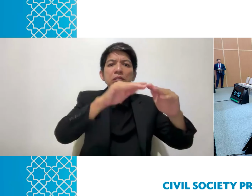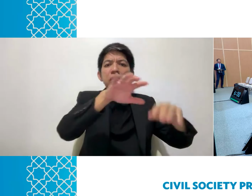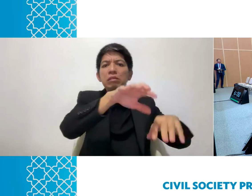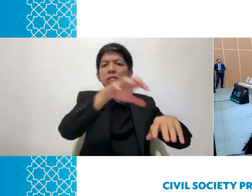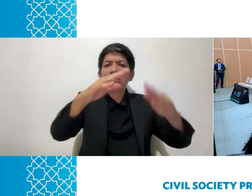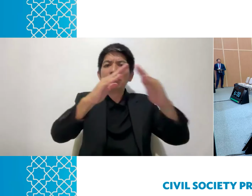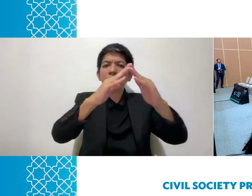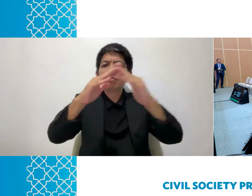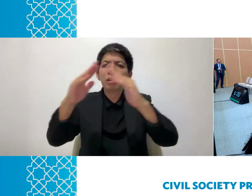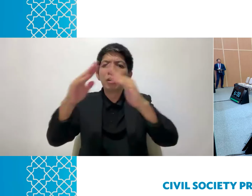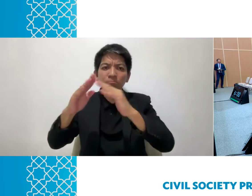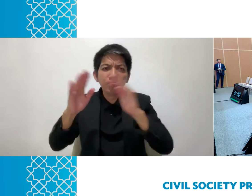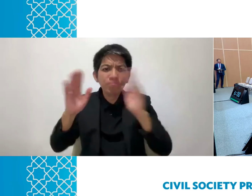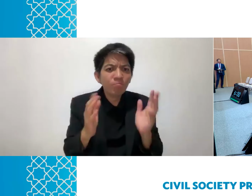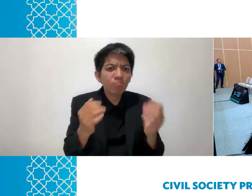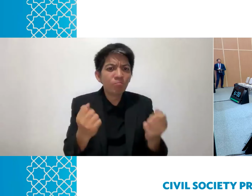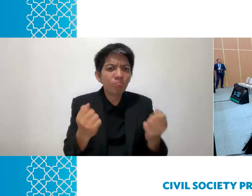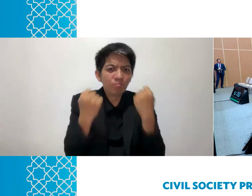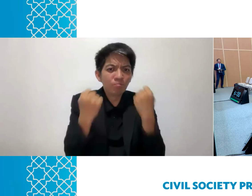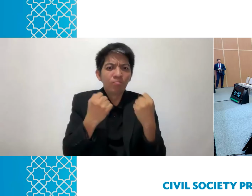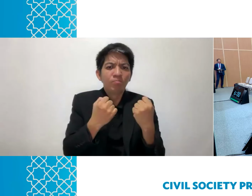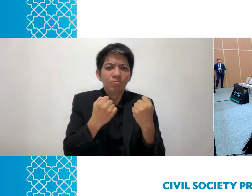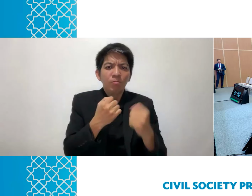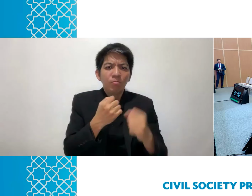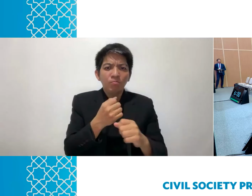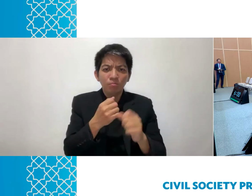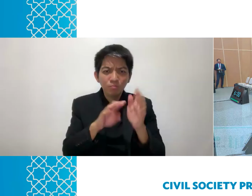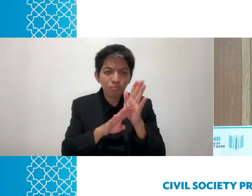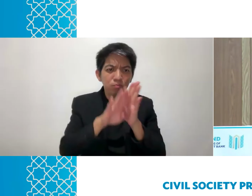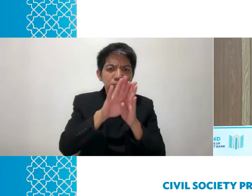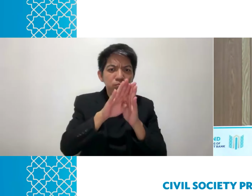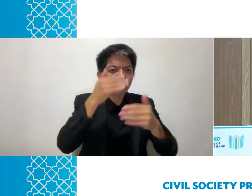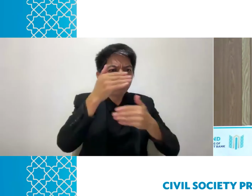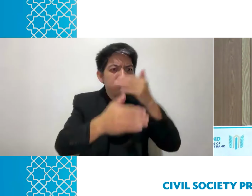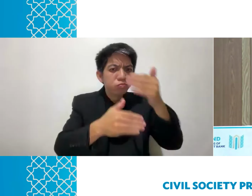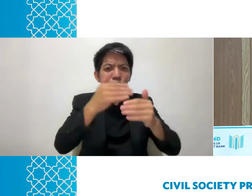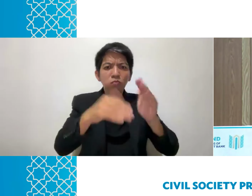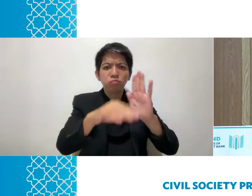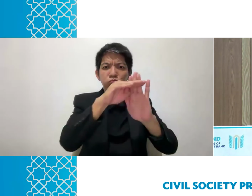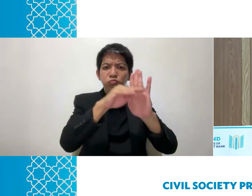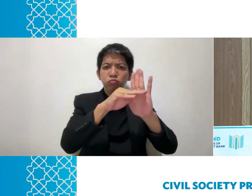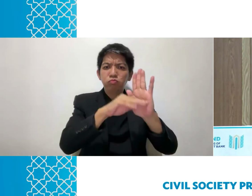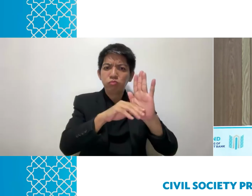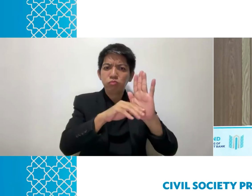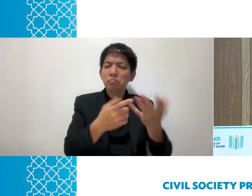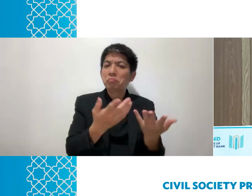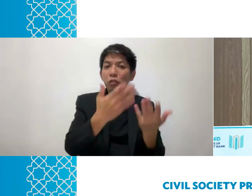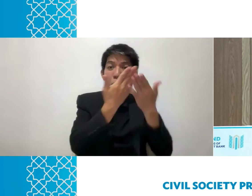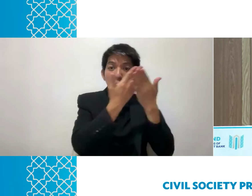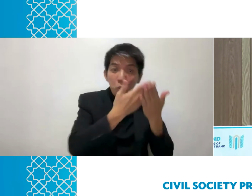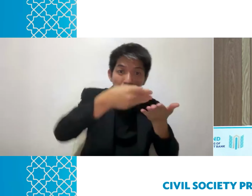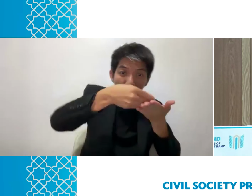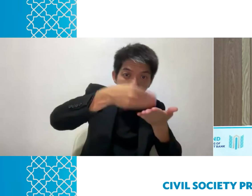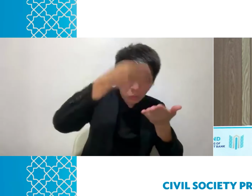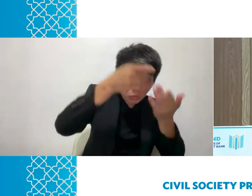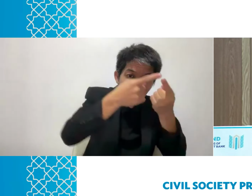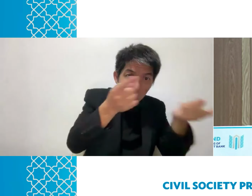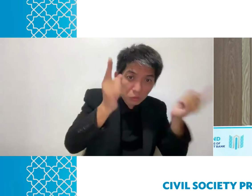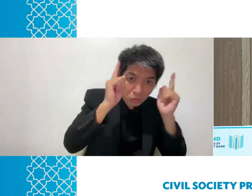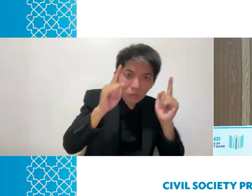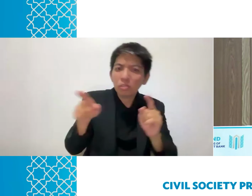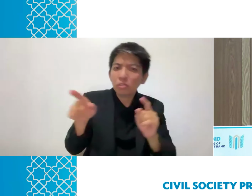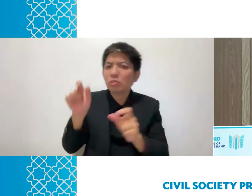mobility systems. We work on everything from safe school zones to public transport to cycle lane design